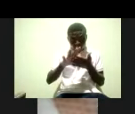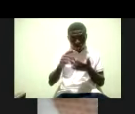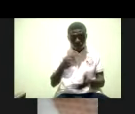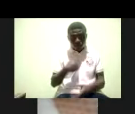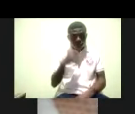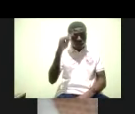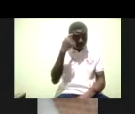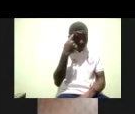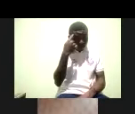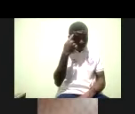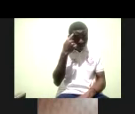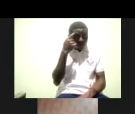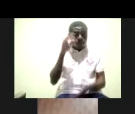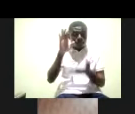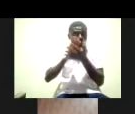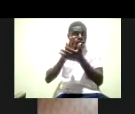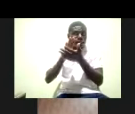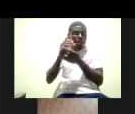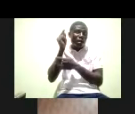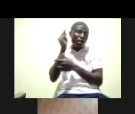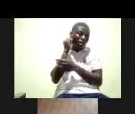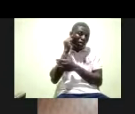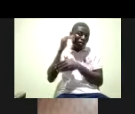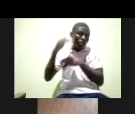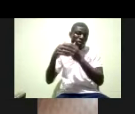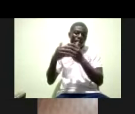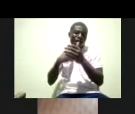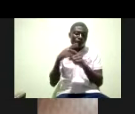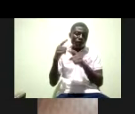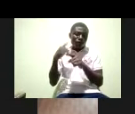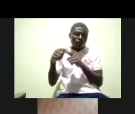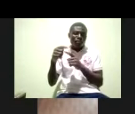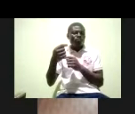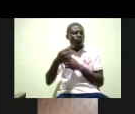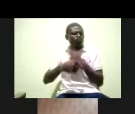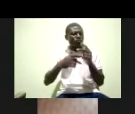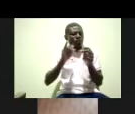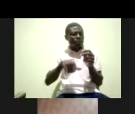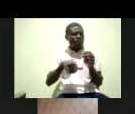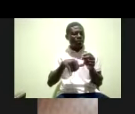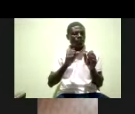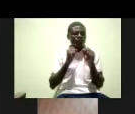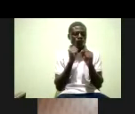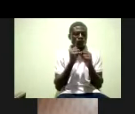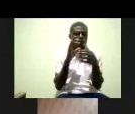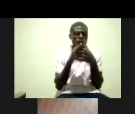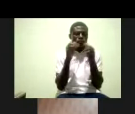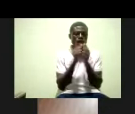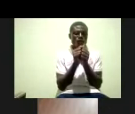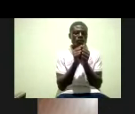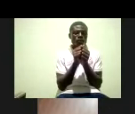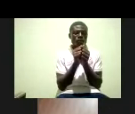that central auditory processing is a different part, but which is very strongly connected with the